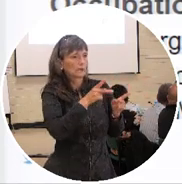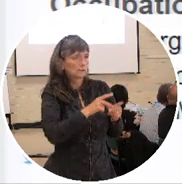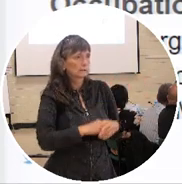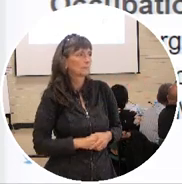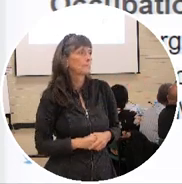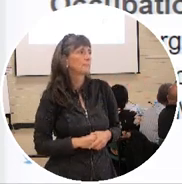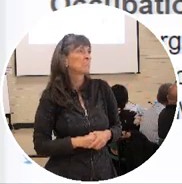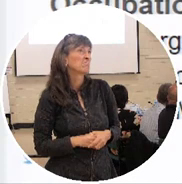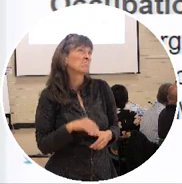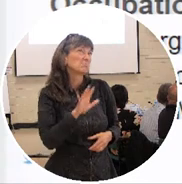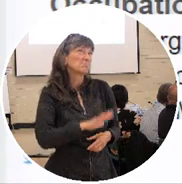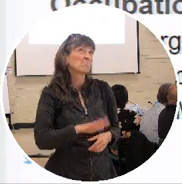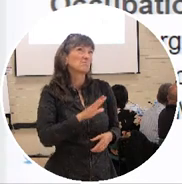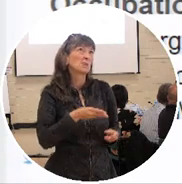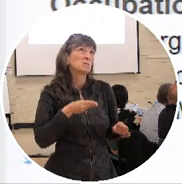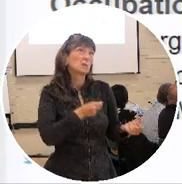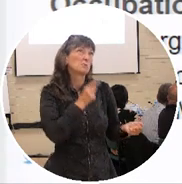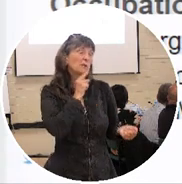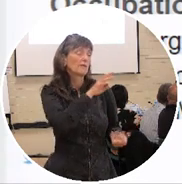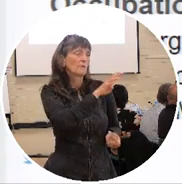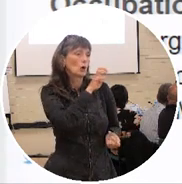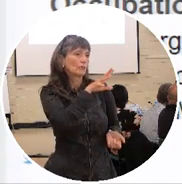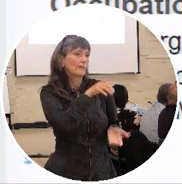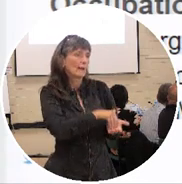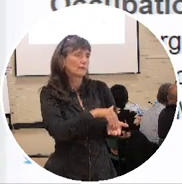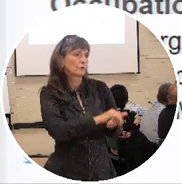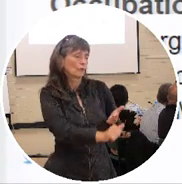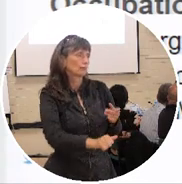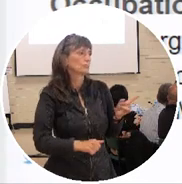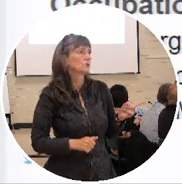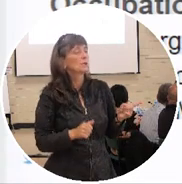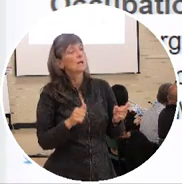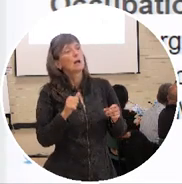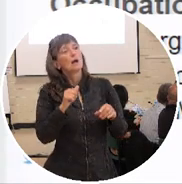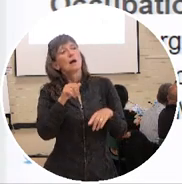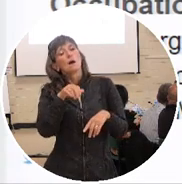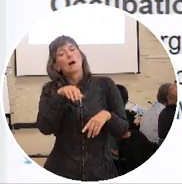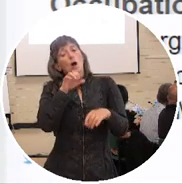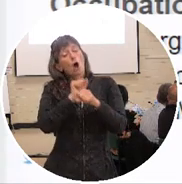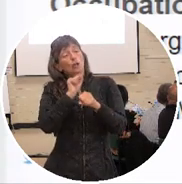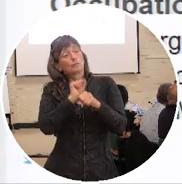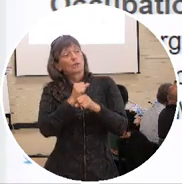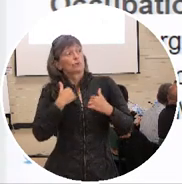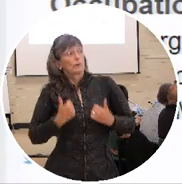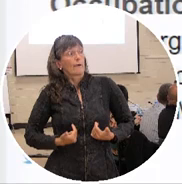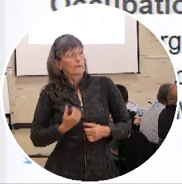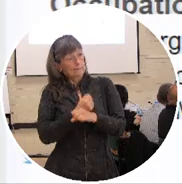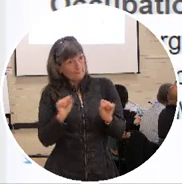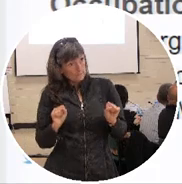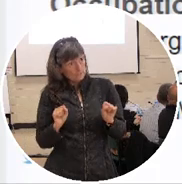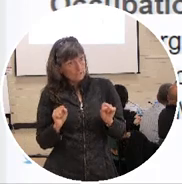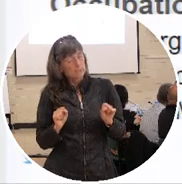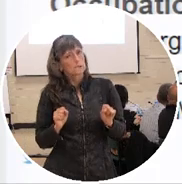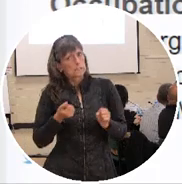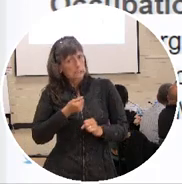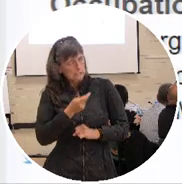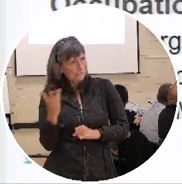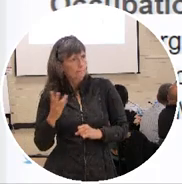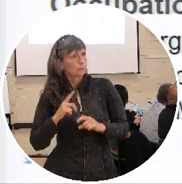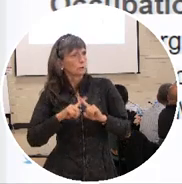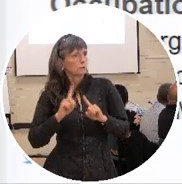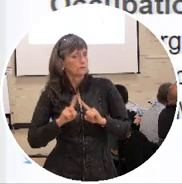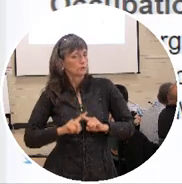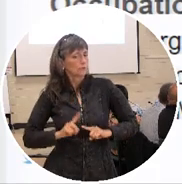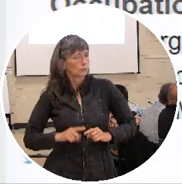to the tune of around $400,000. In the area of occupational health and safety, a number of initiatives there.